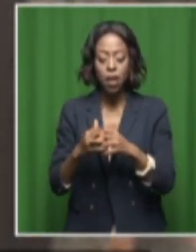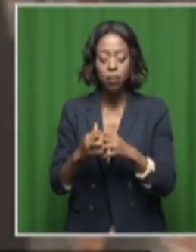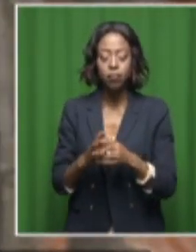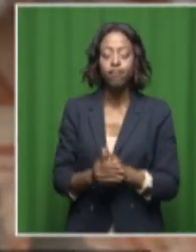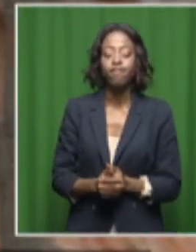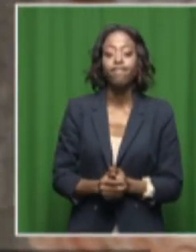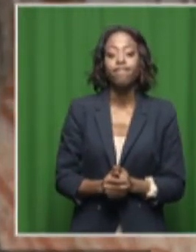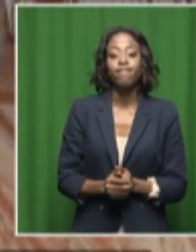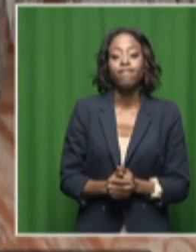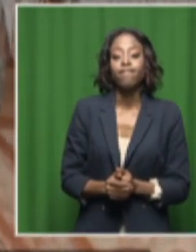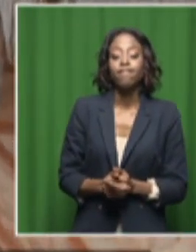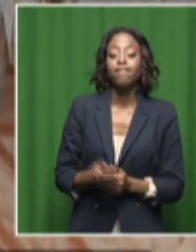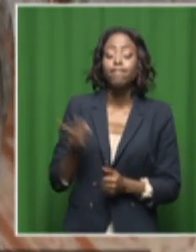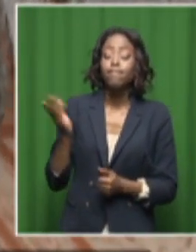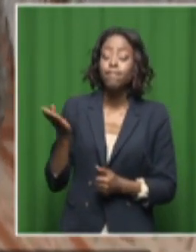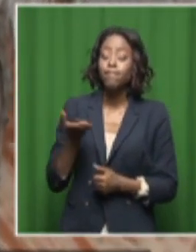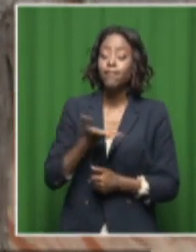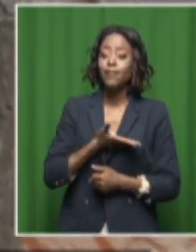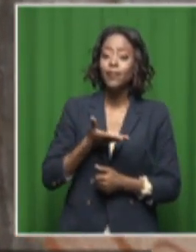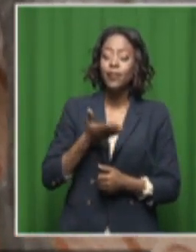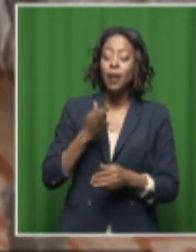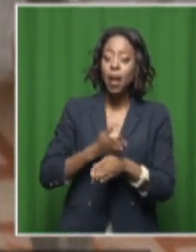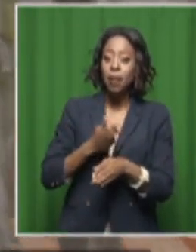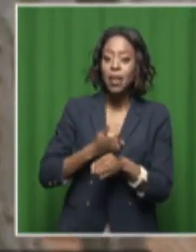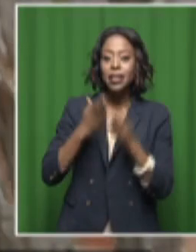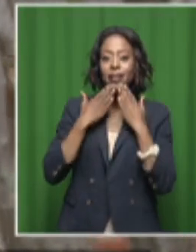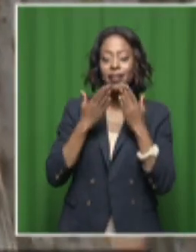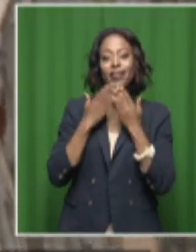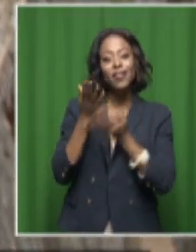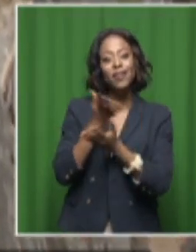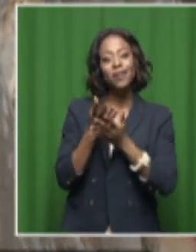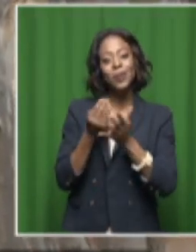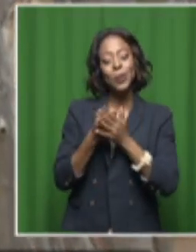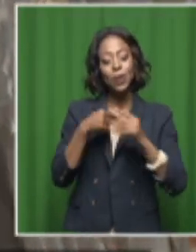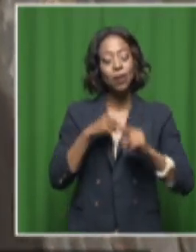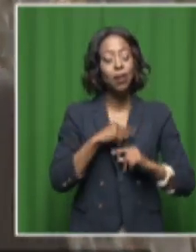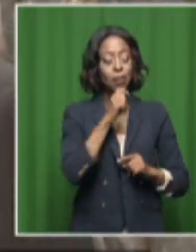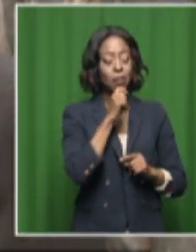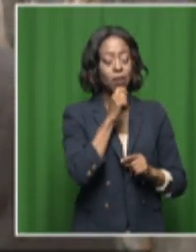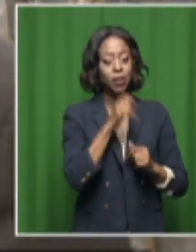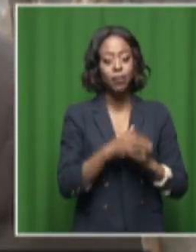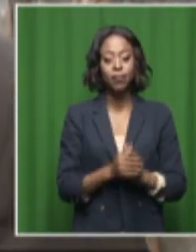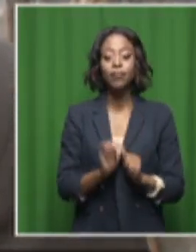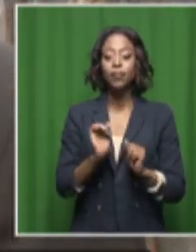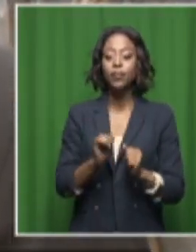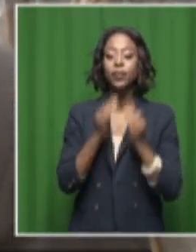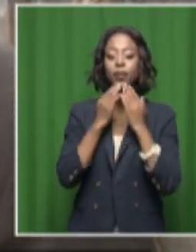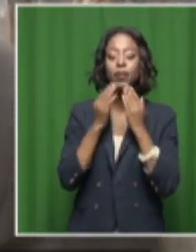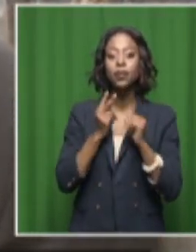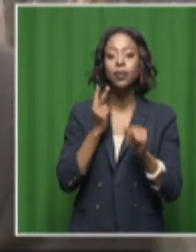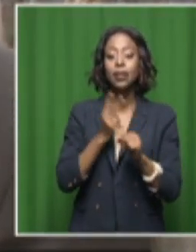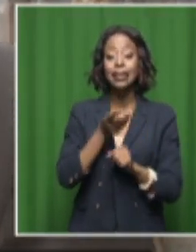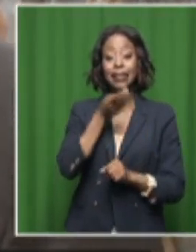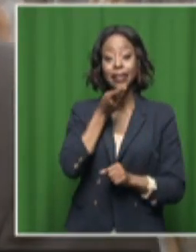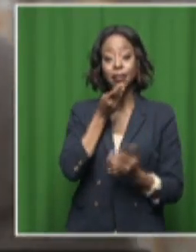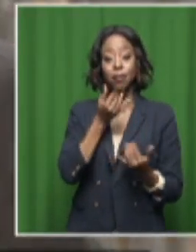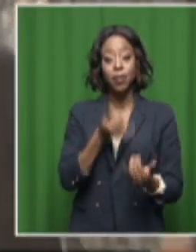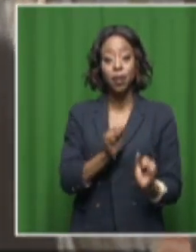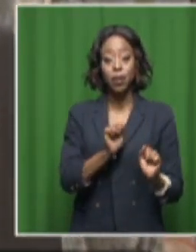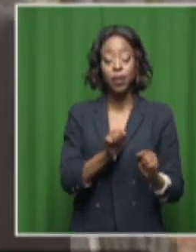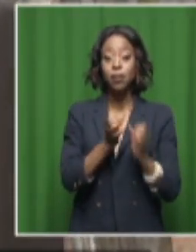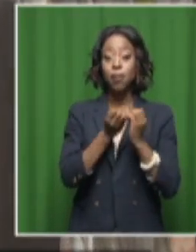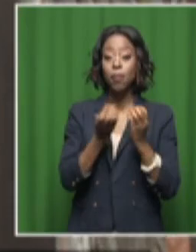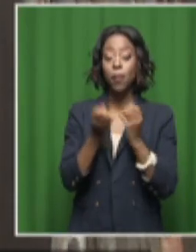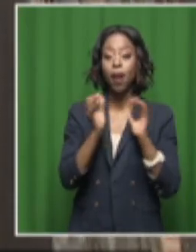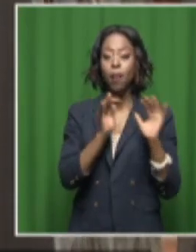need. And thank you so much for talking to us. Good morning, and good morning to our viewers. Thank you so much. It's December. We know that people